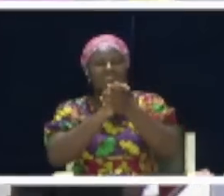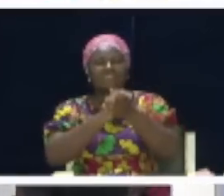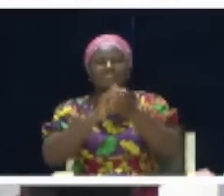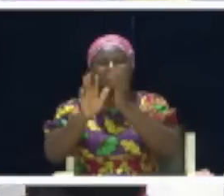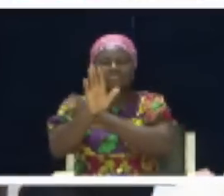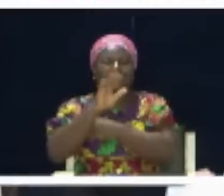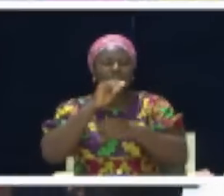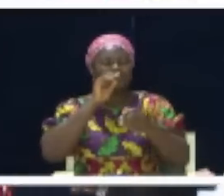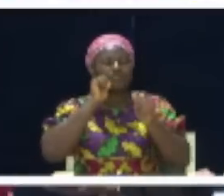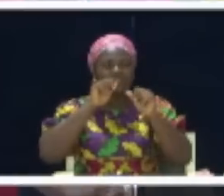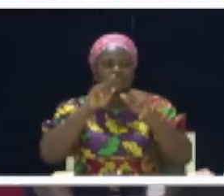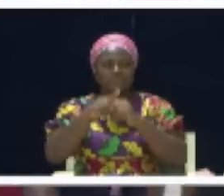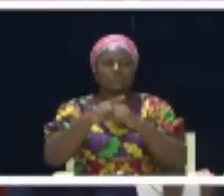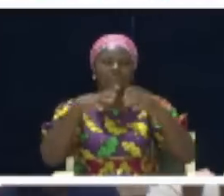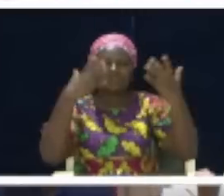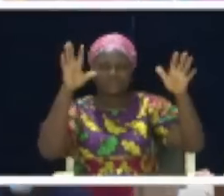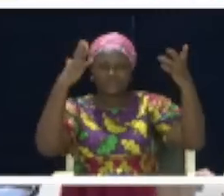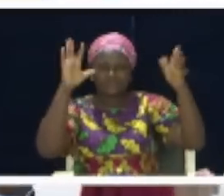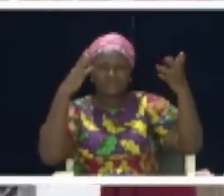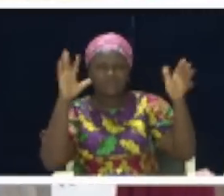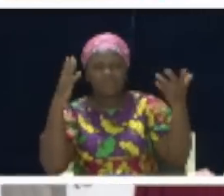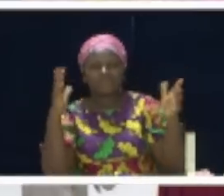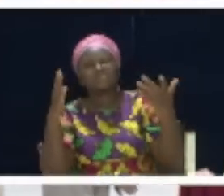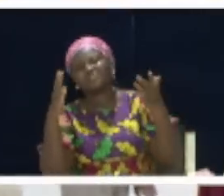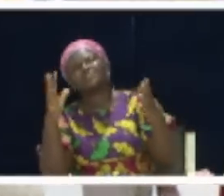Applause for them.